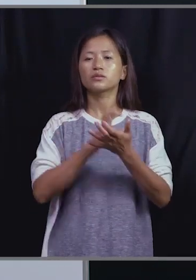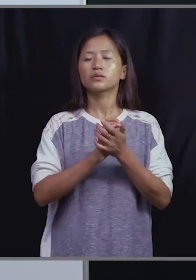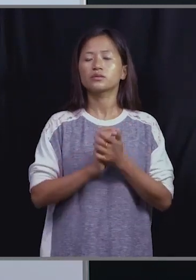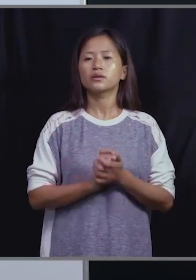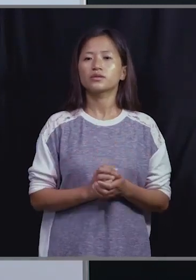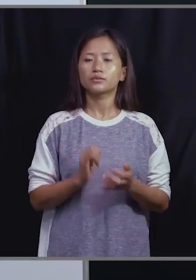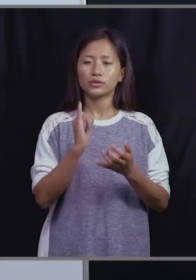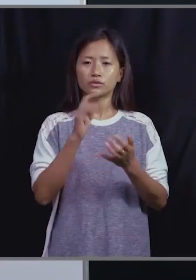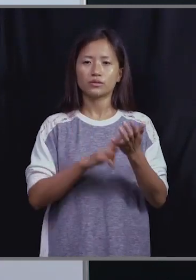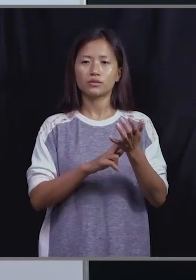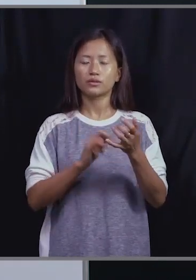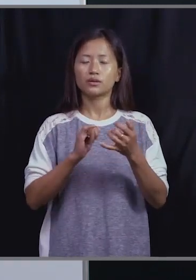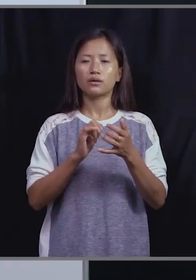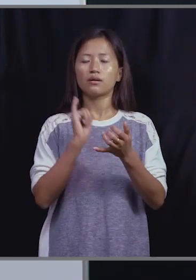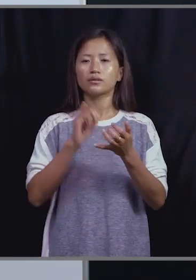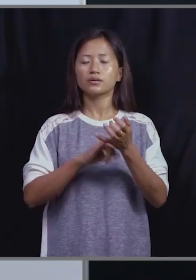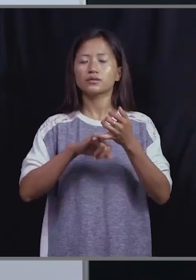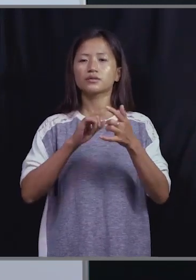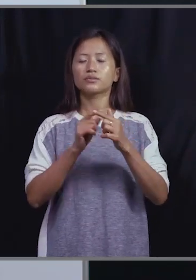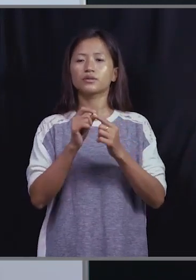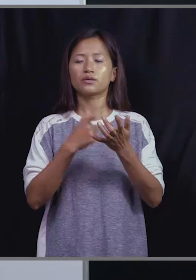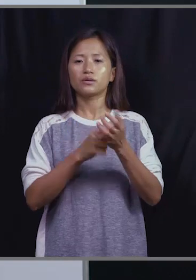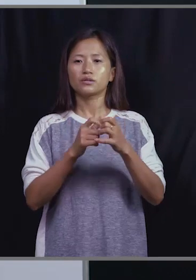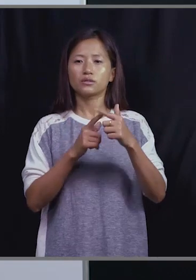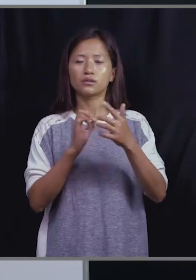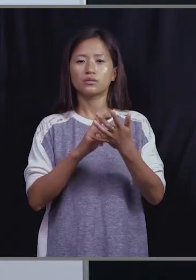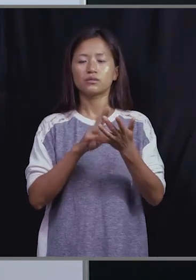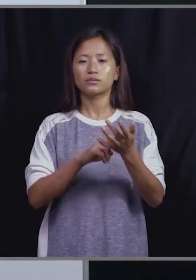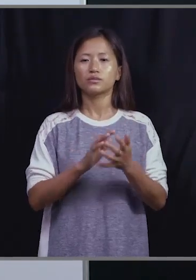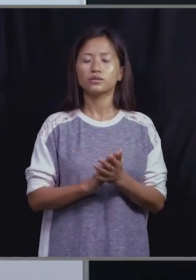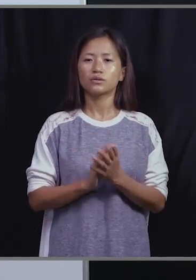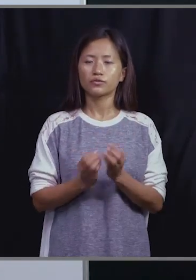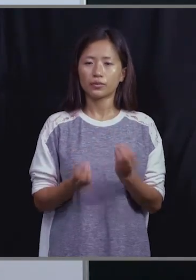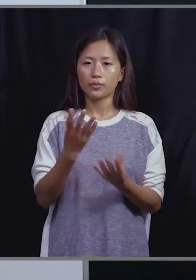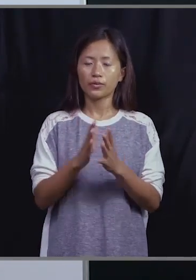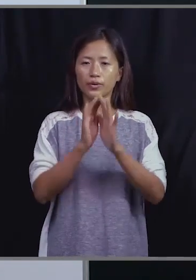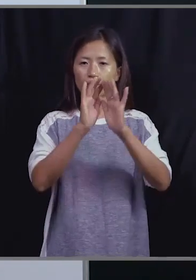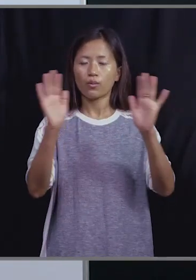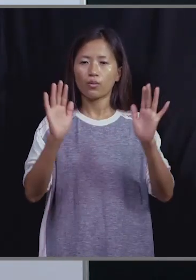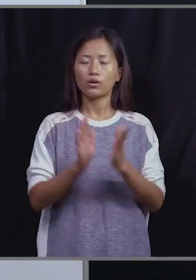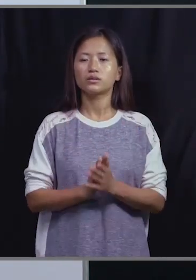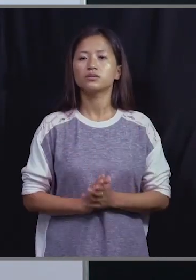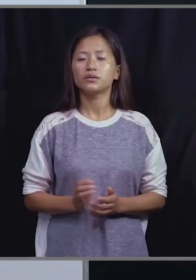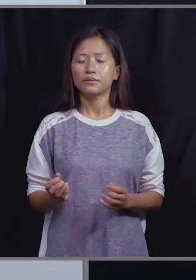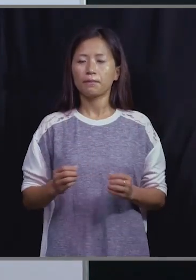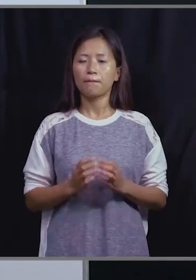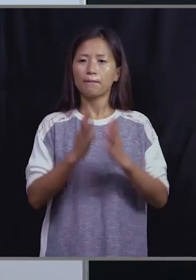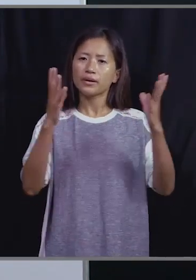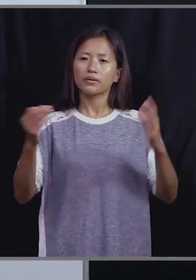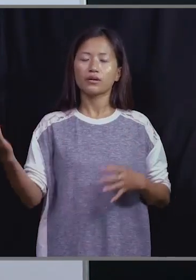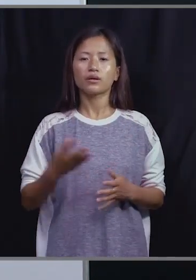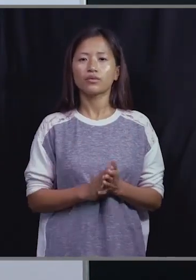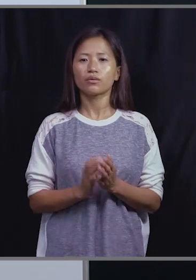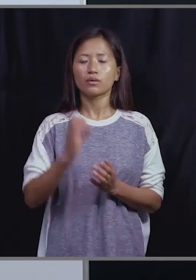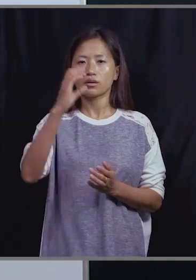Republic. Now, after the fall of the Berlin Wall, okay, many new countries we have here.